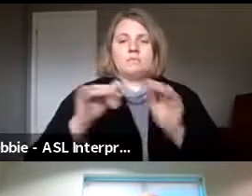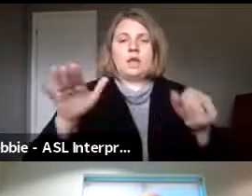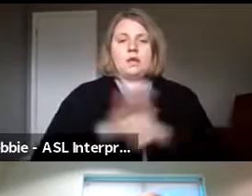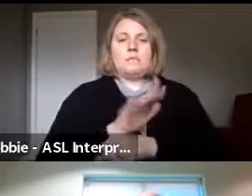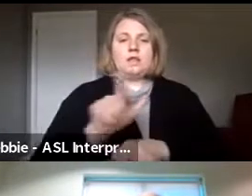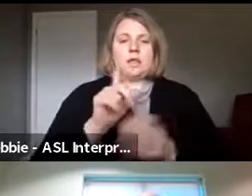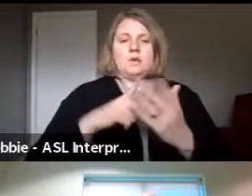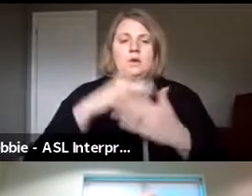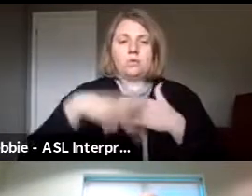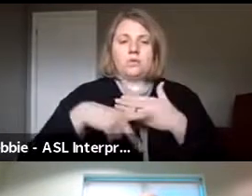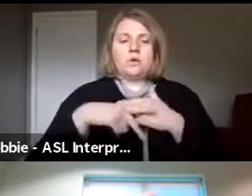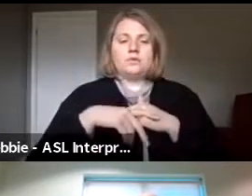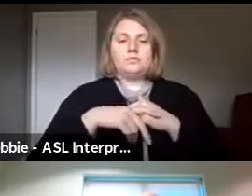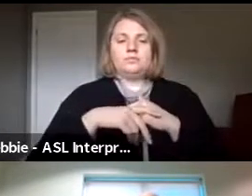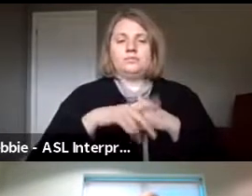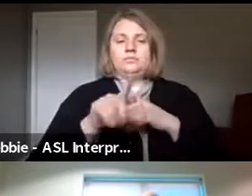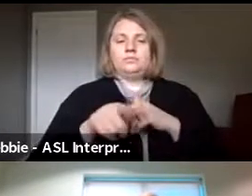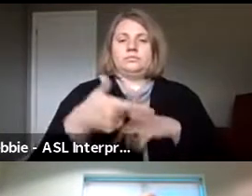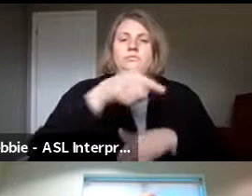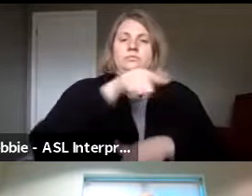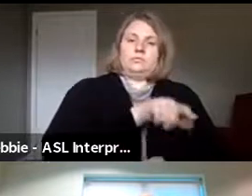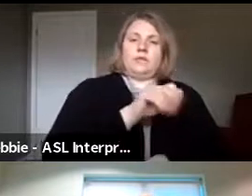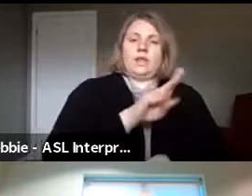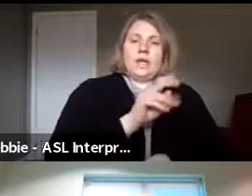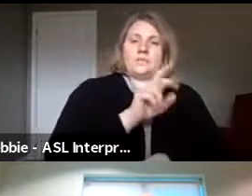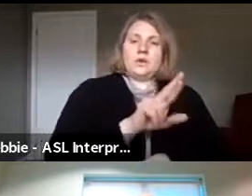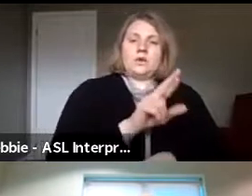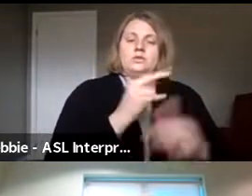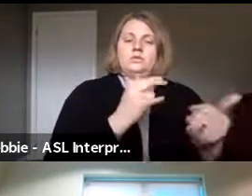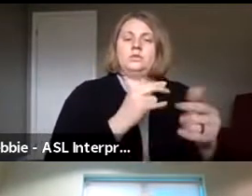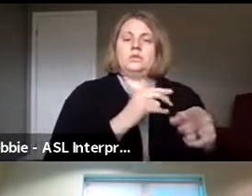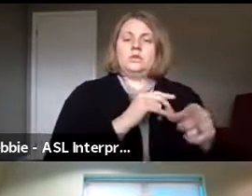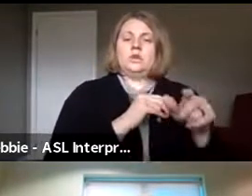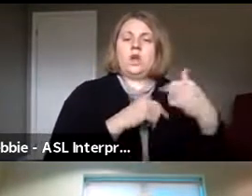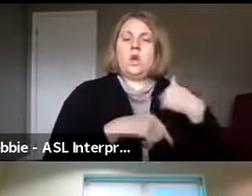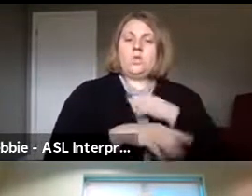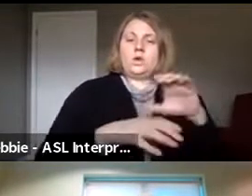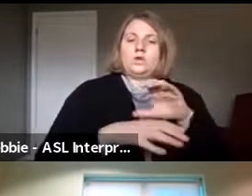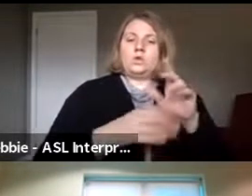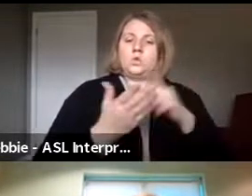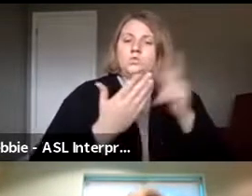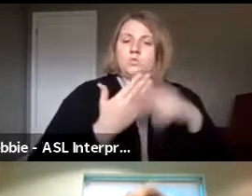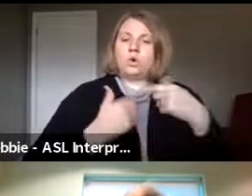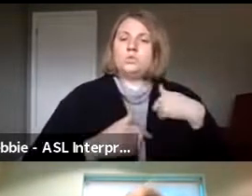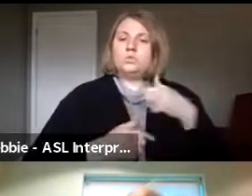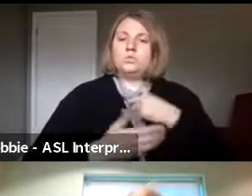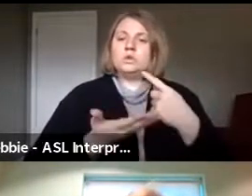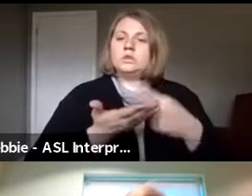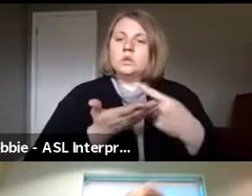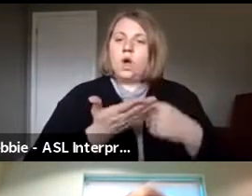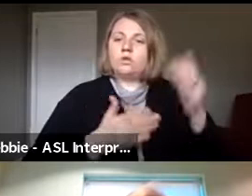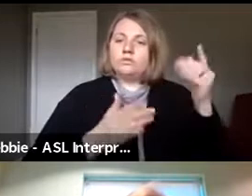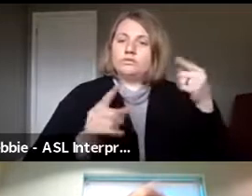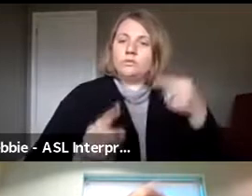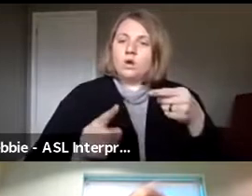program. So all right. So when we do these programs, we talk